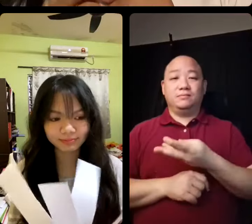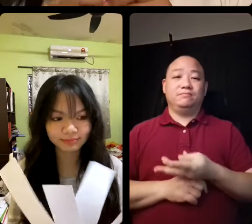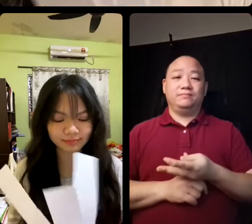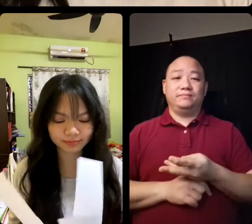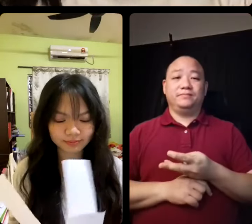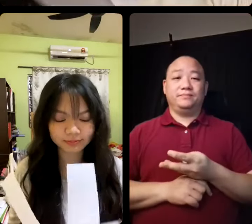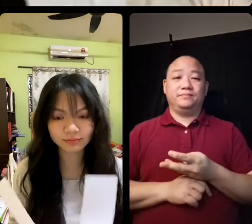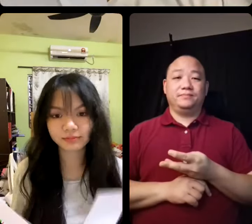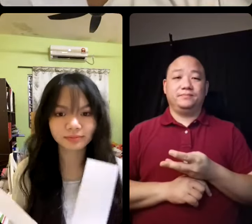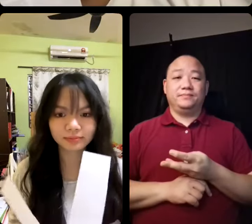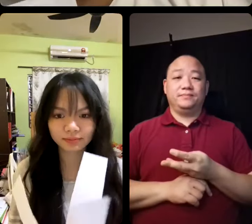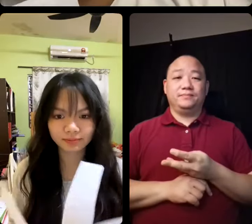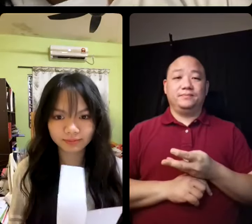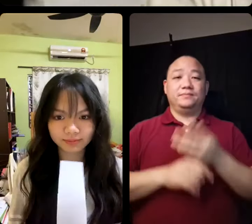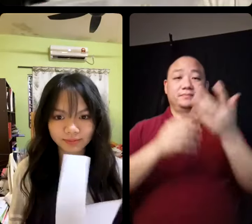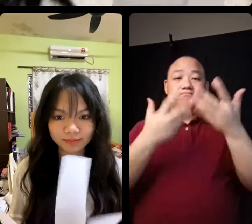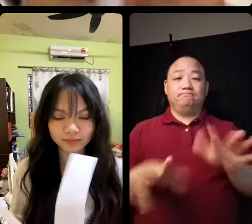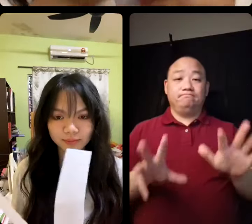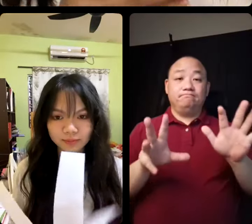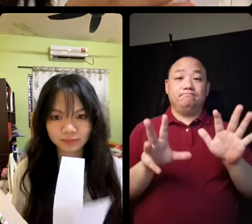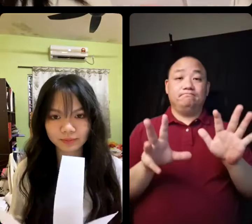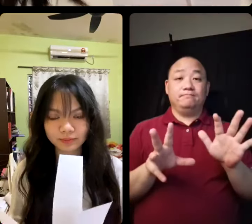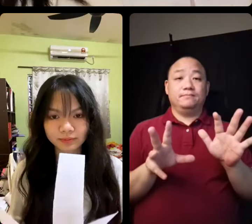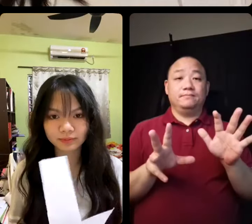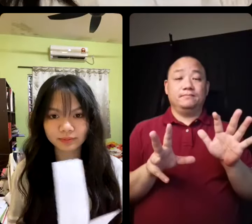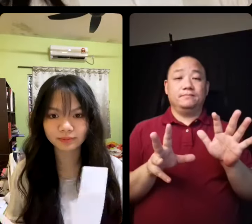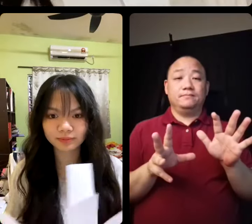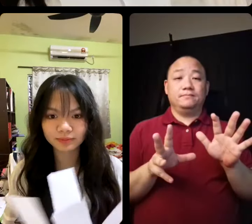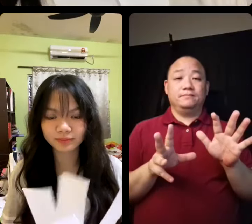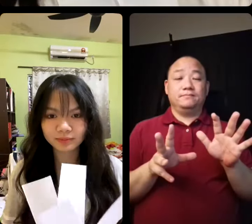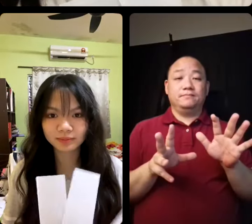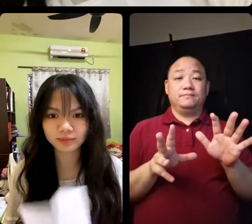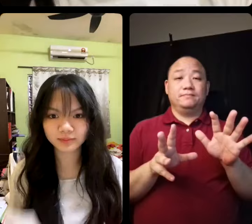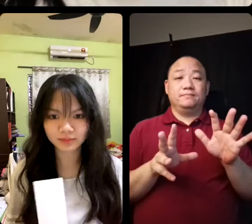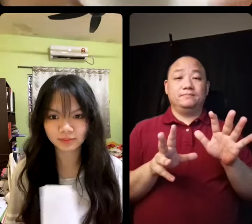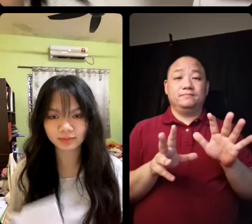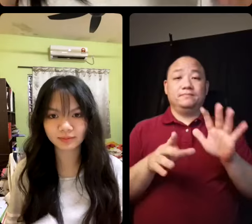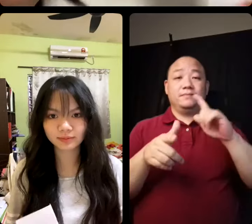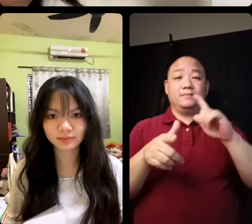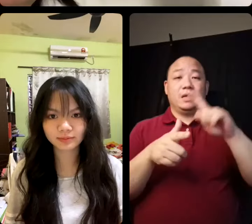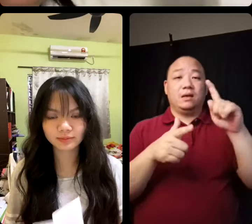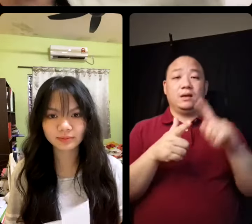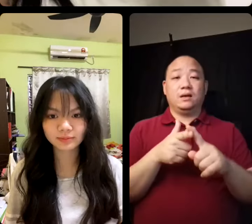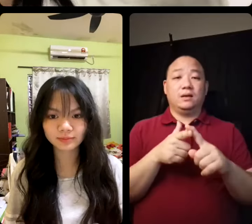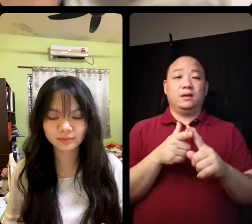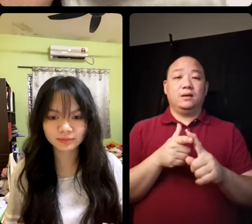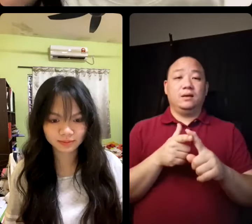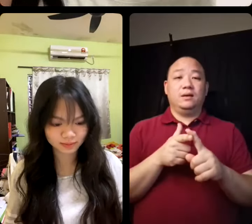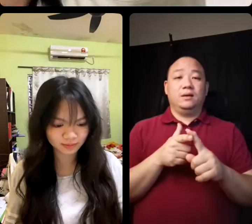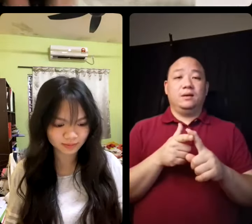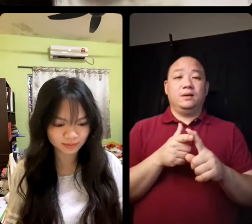if you are done, what we are going to do next is very simple. Basically, we are building a